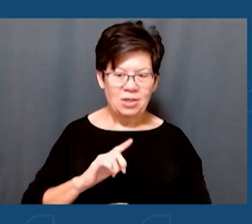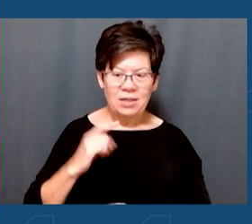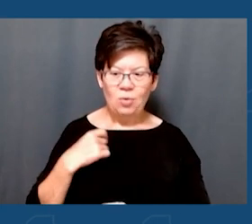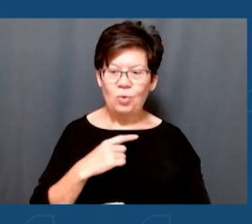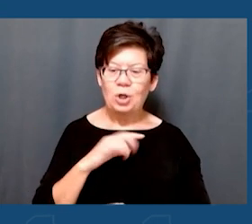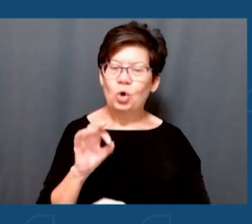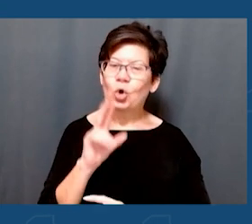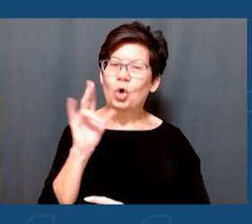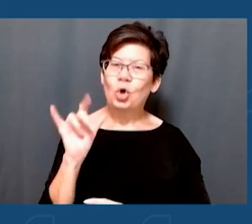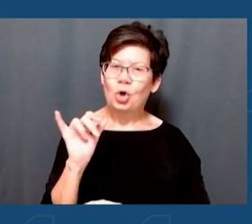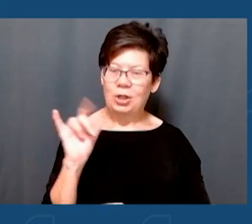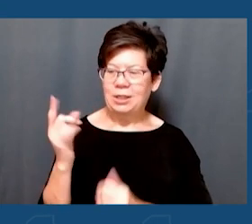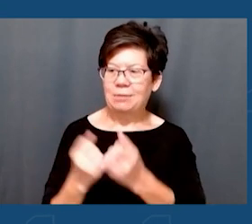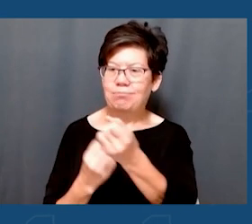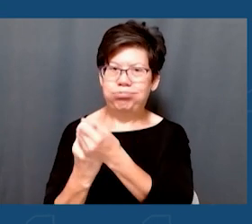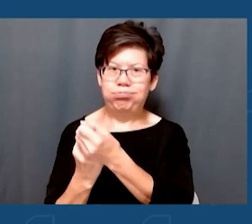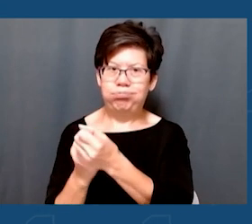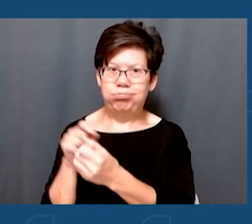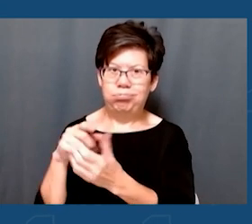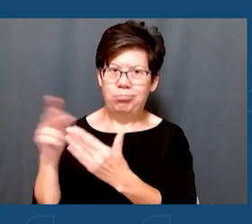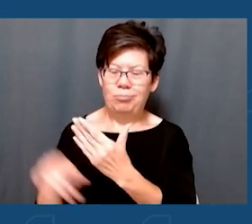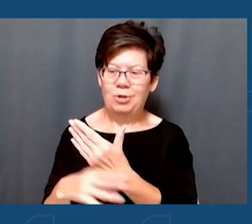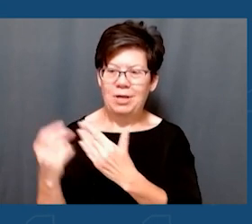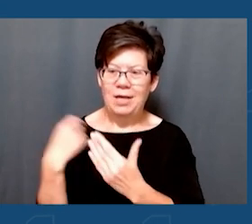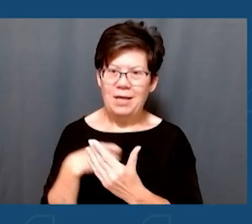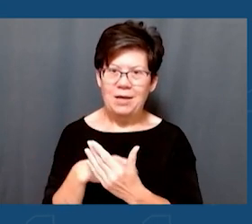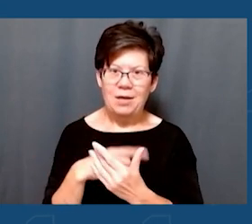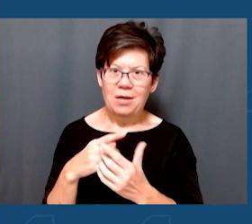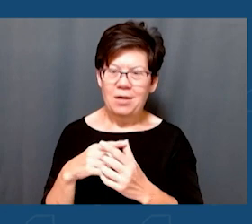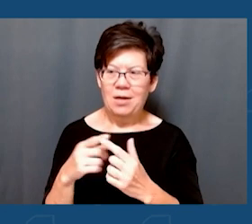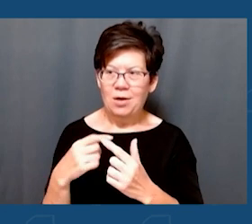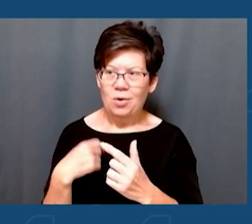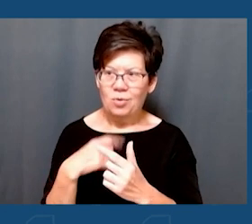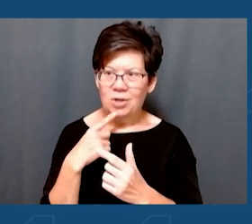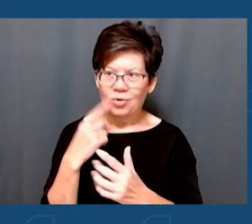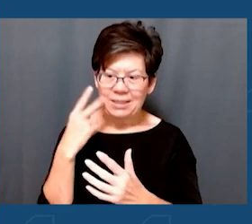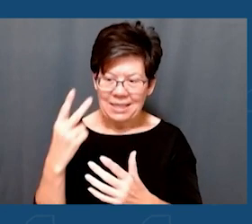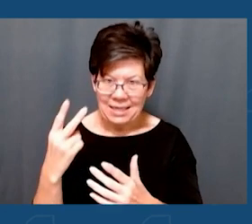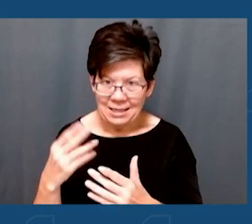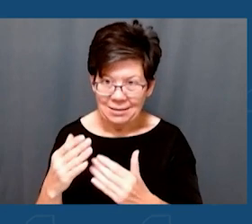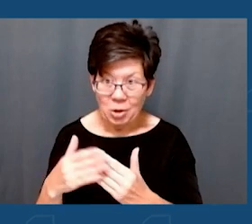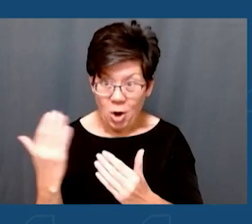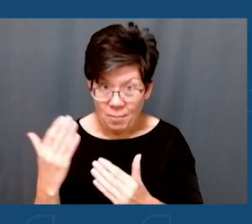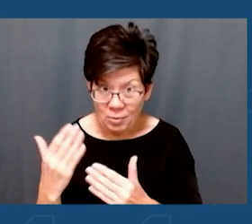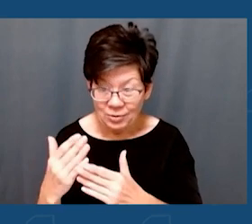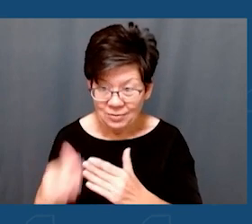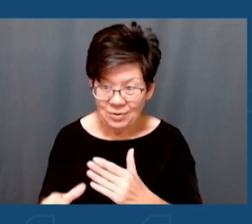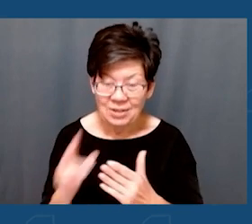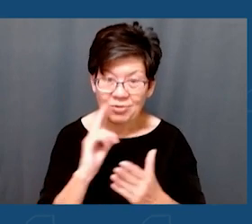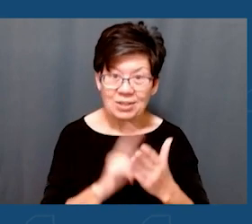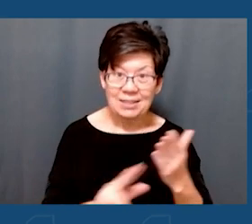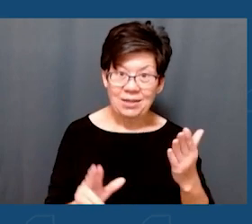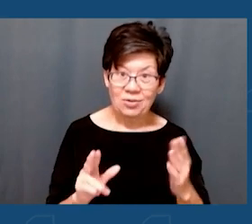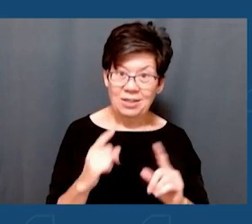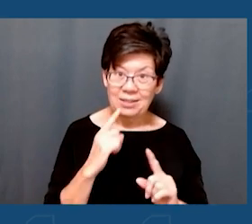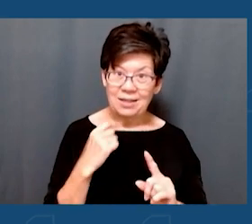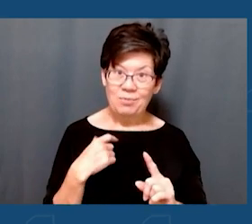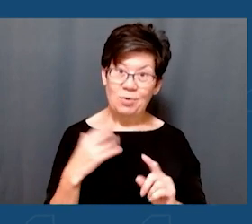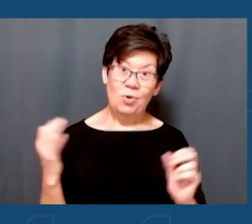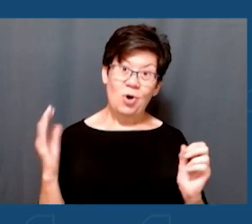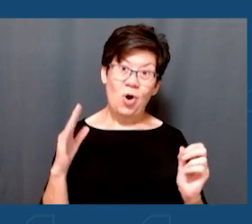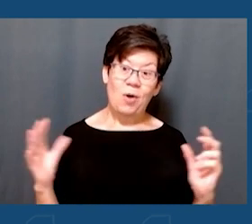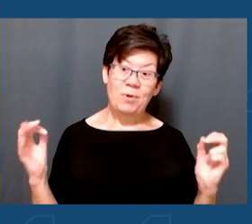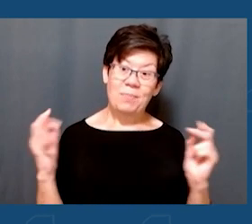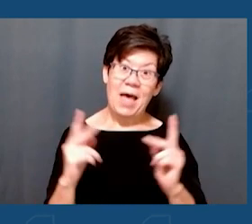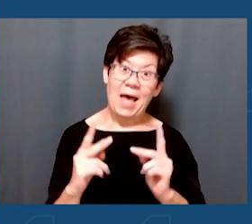project and to have seen it through. Well, almost through, because as Mr. Secretary noted, we will all be back here for the